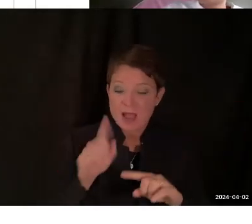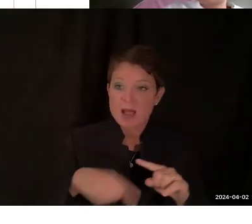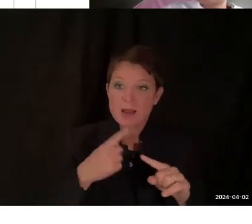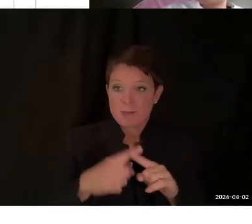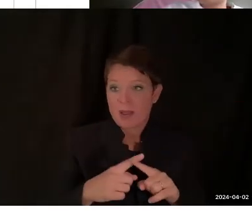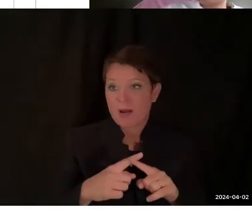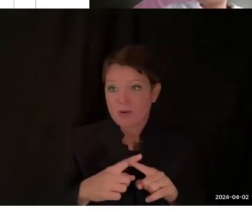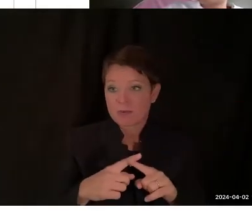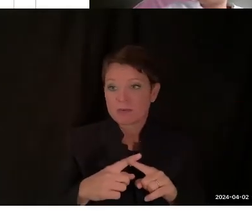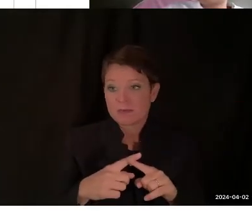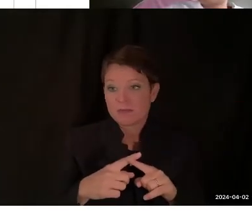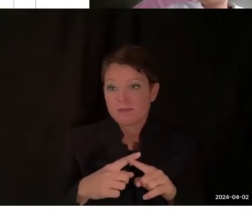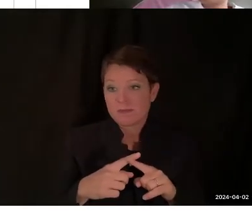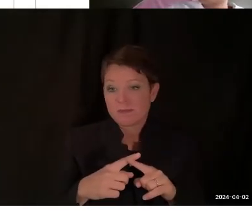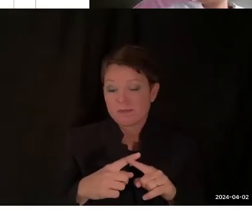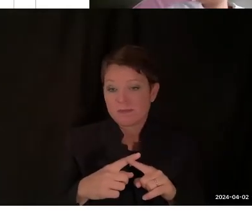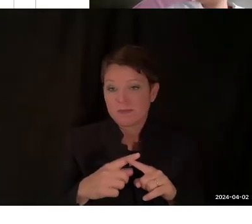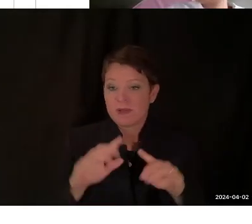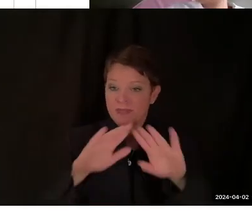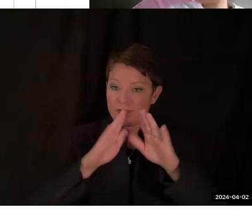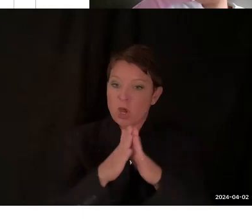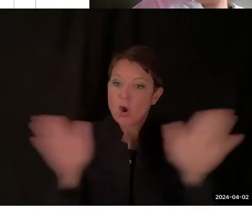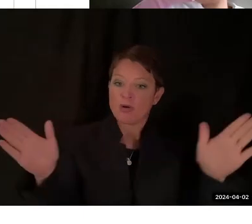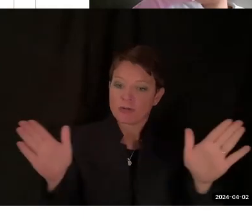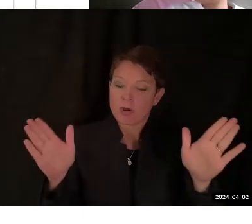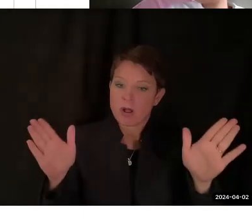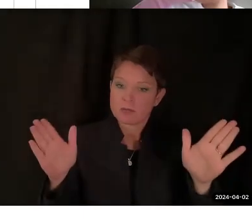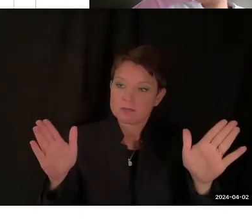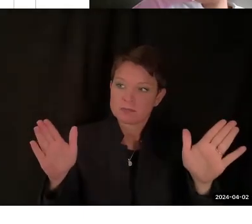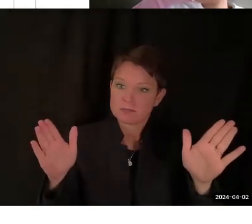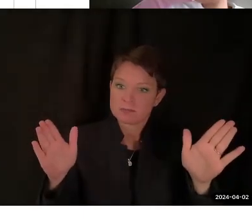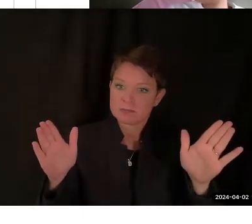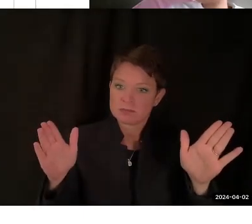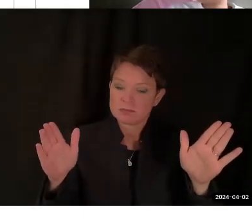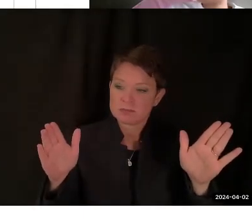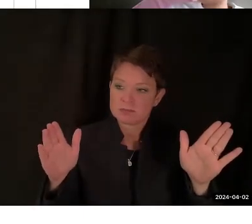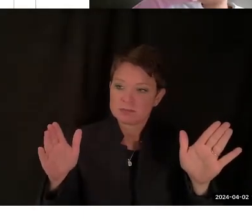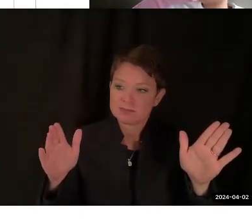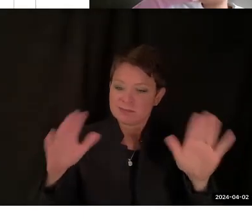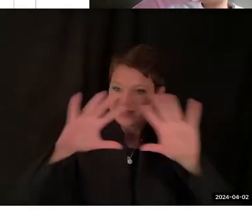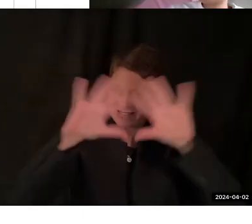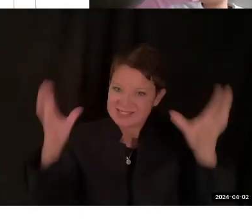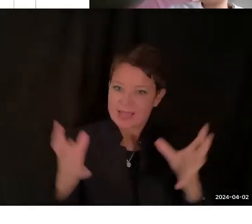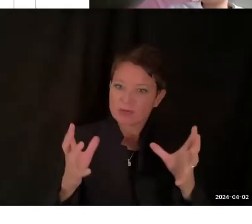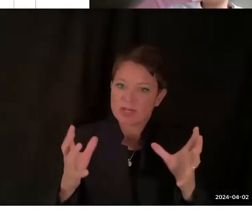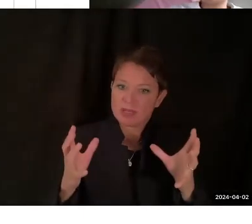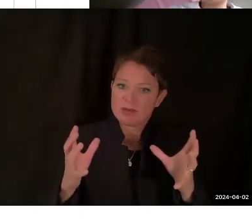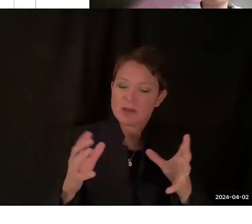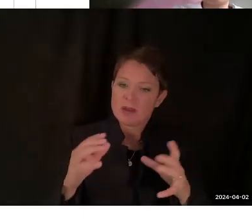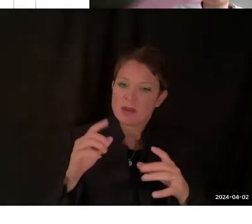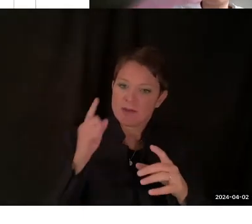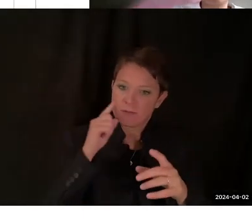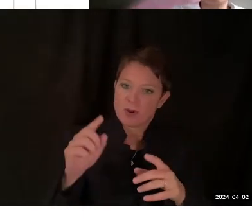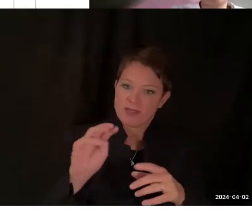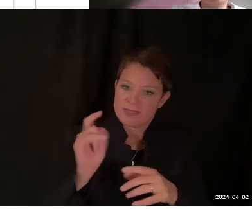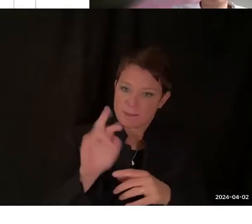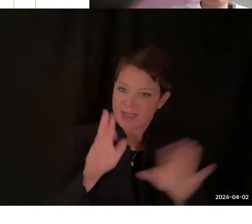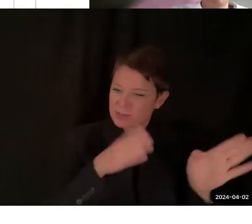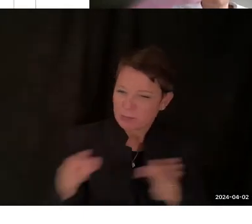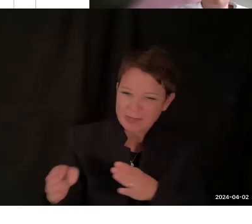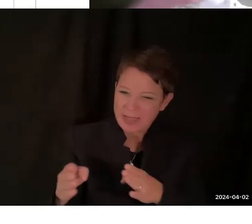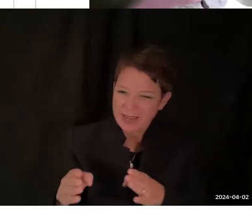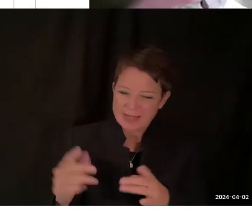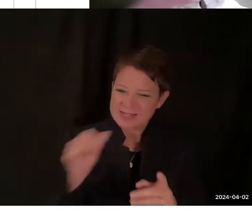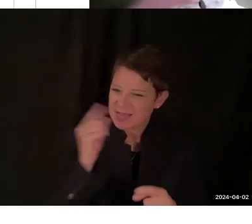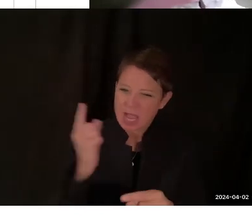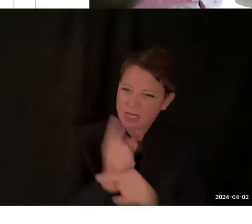of the overall integrity, right, of the master plan, that if